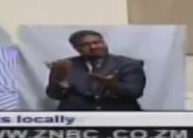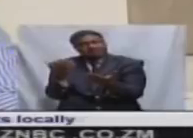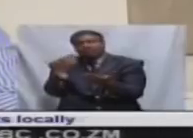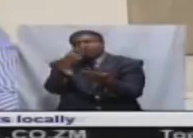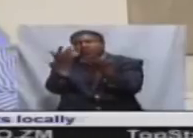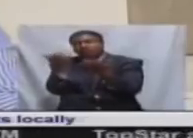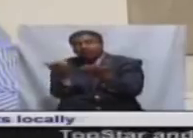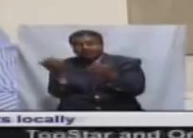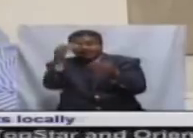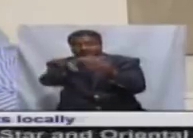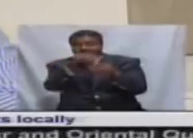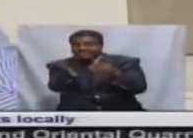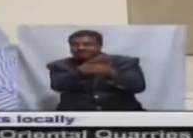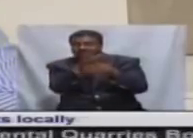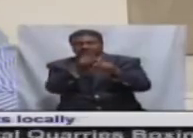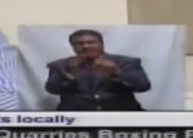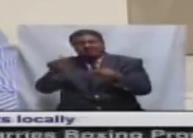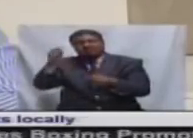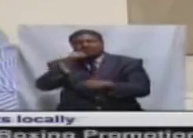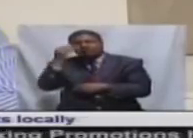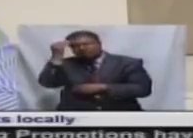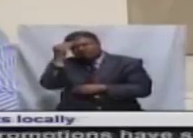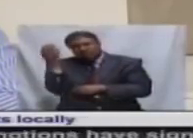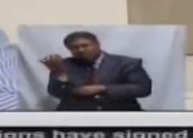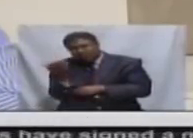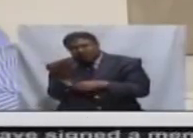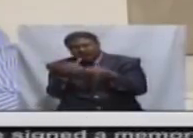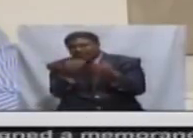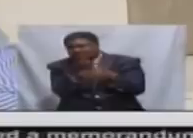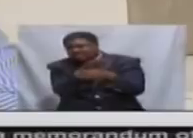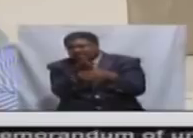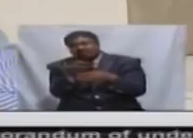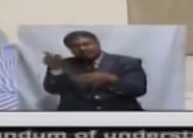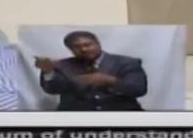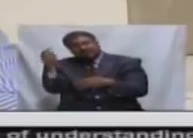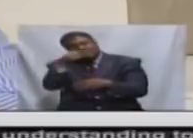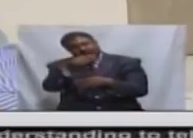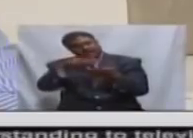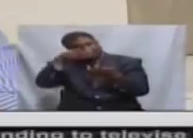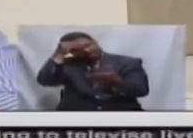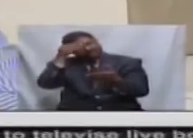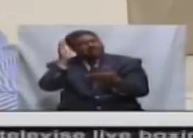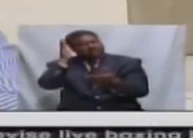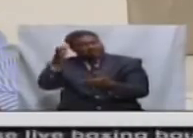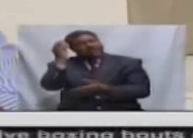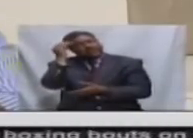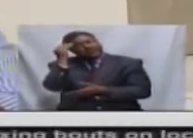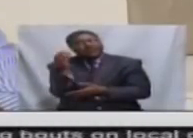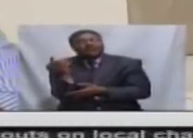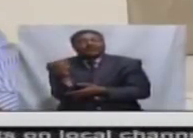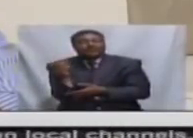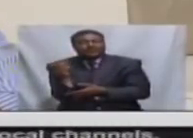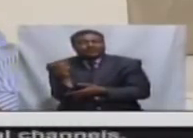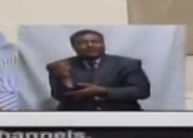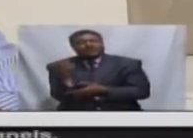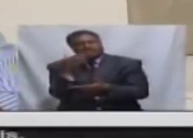moving from one locality to come to Lusaka or the Copper Belt causes a lot of stress and disturbance in service provision.